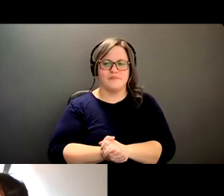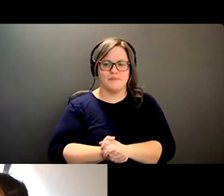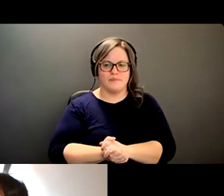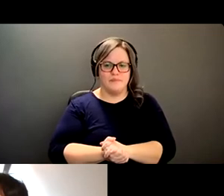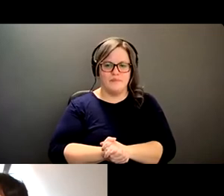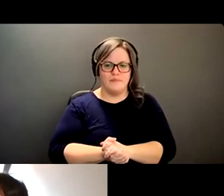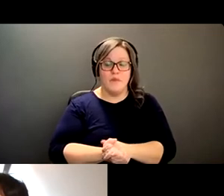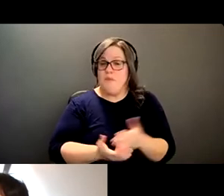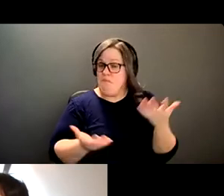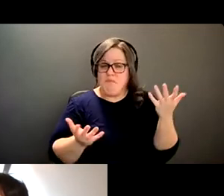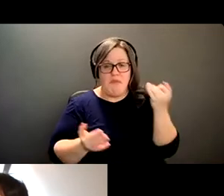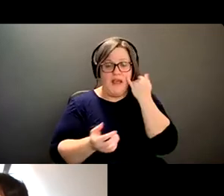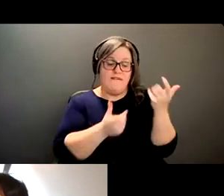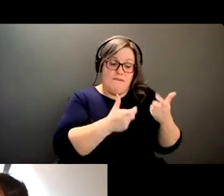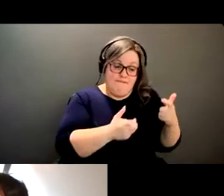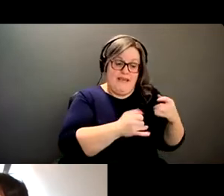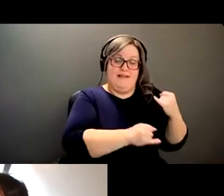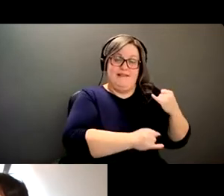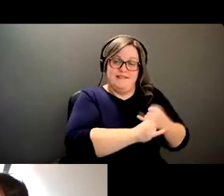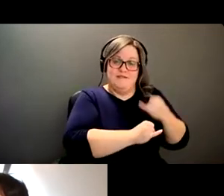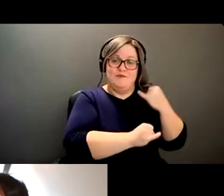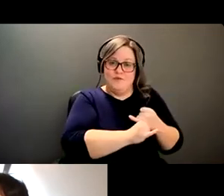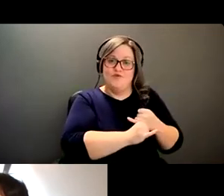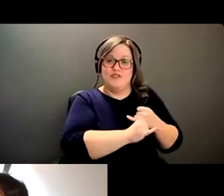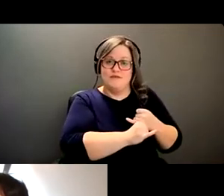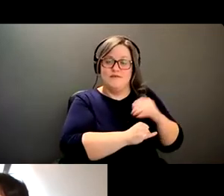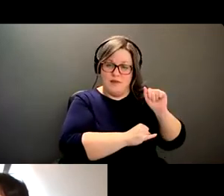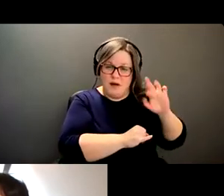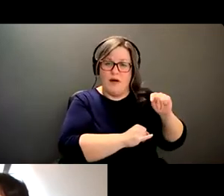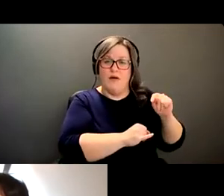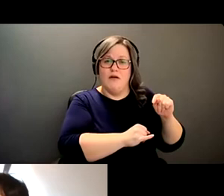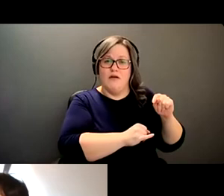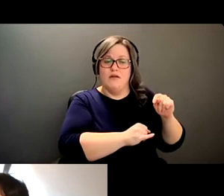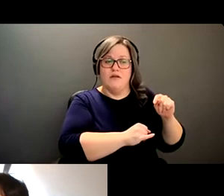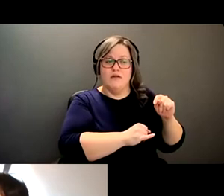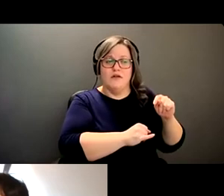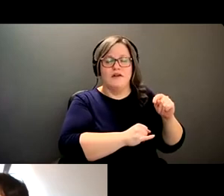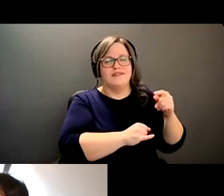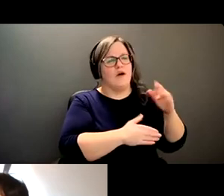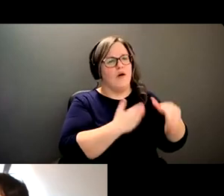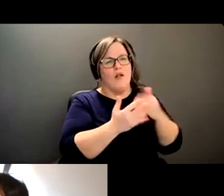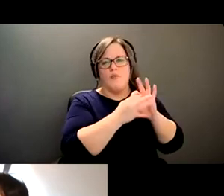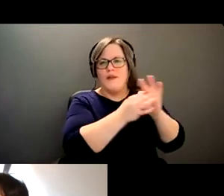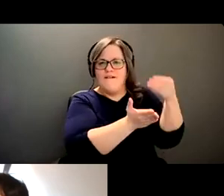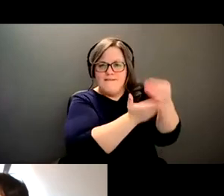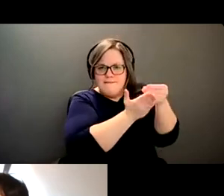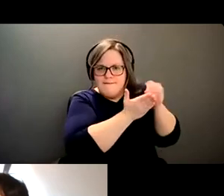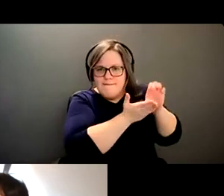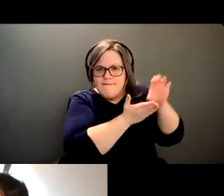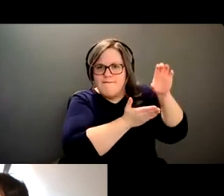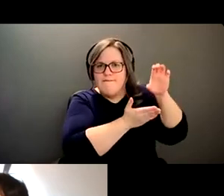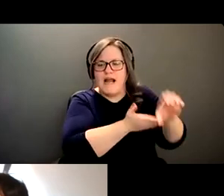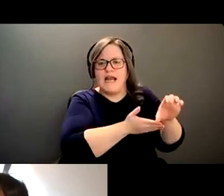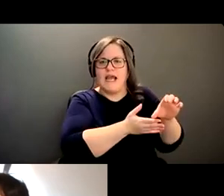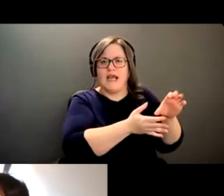in institutions, there's this like responding to funding, and there's this money tether